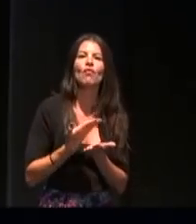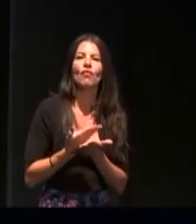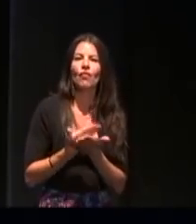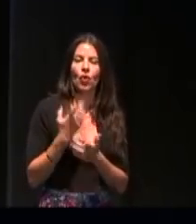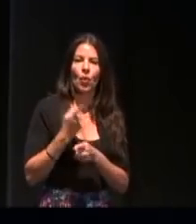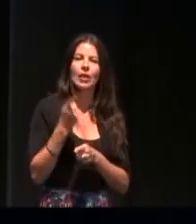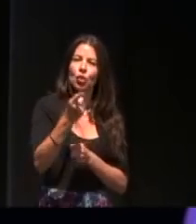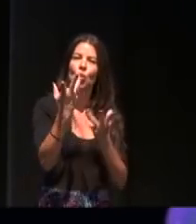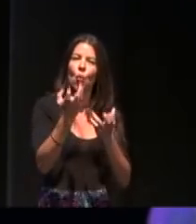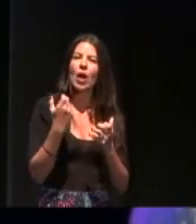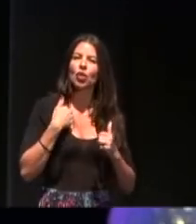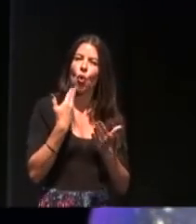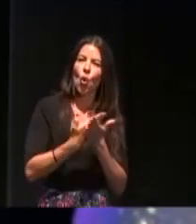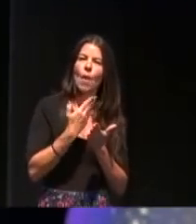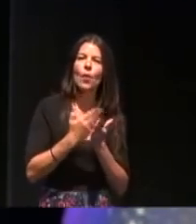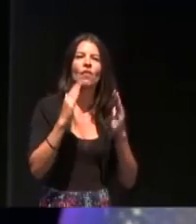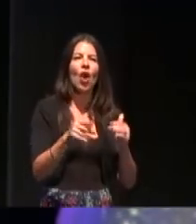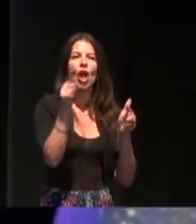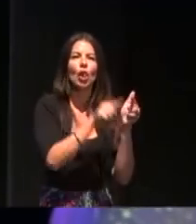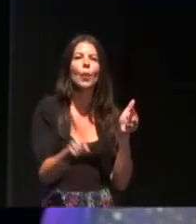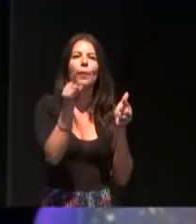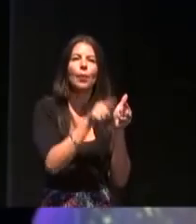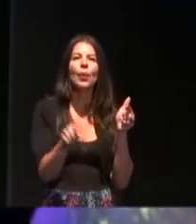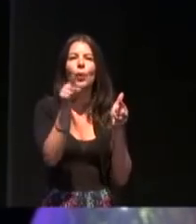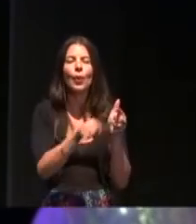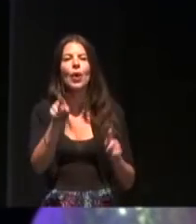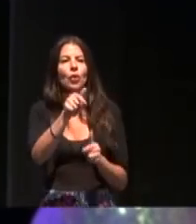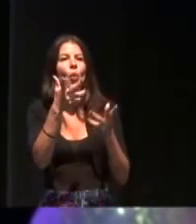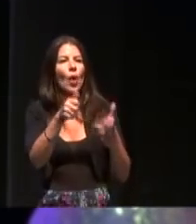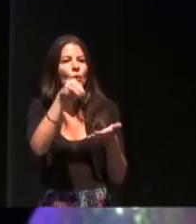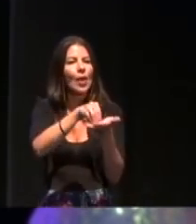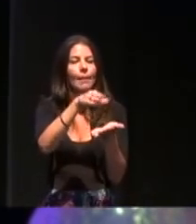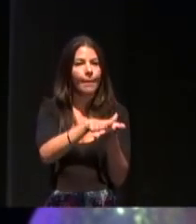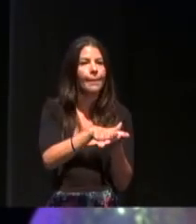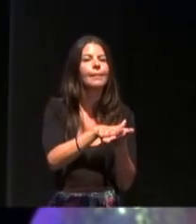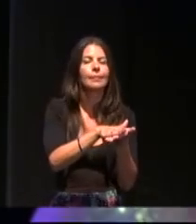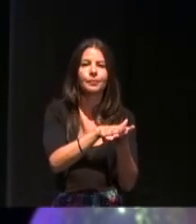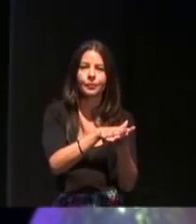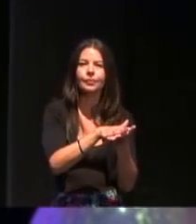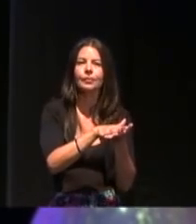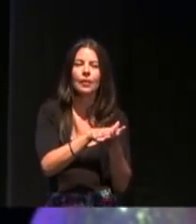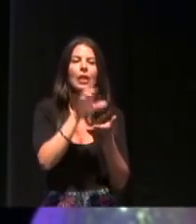You want to put your testimonies on a loop. You want to begin to write them down so that they serve